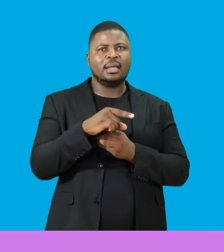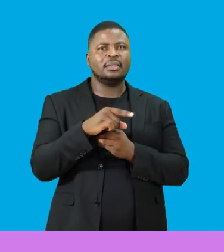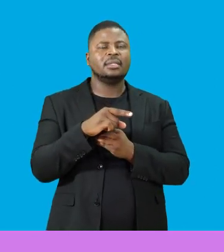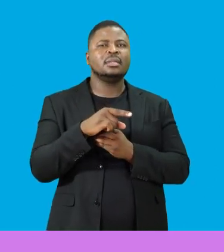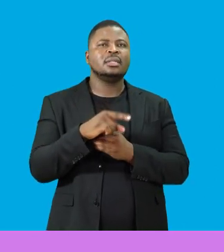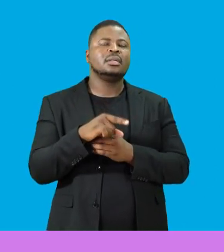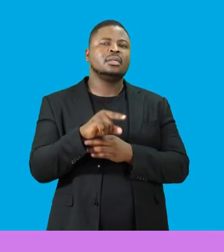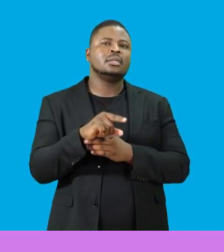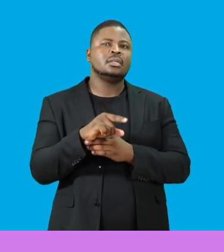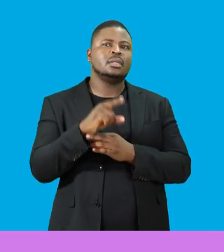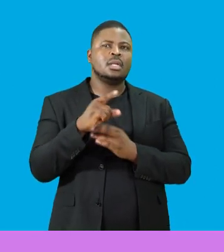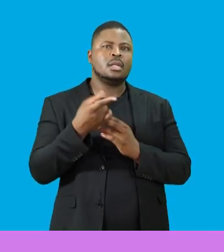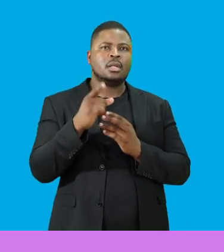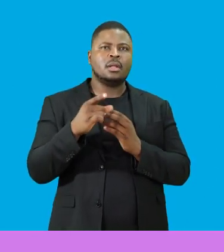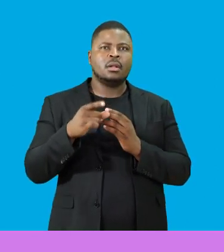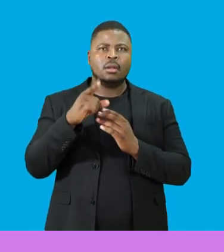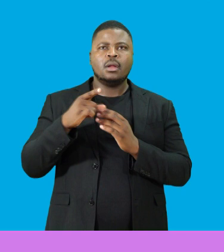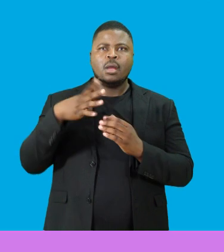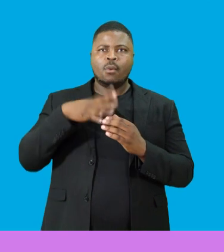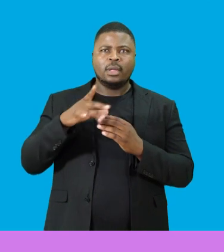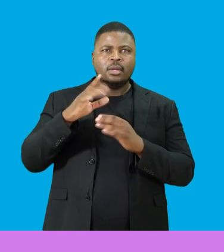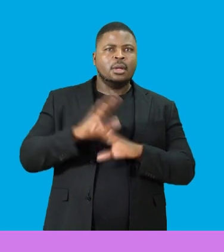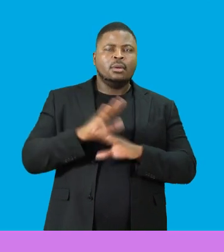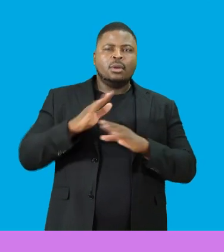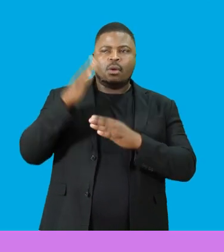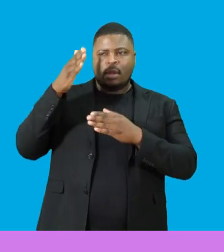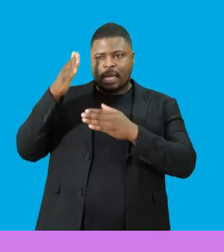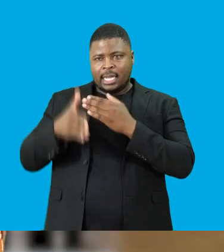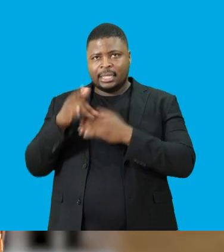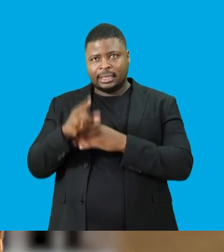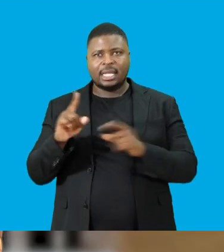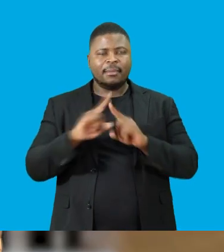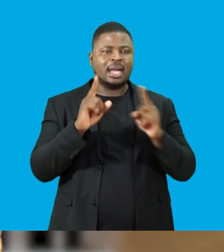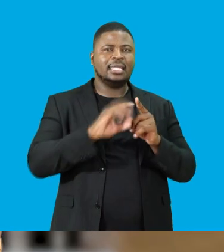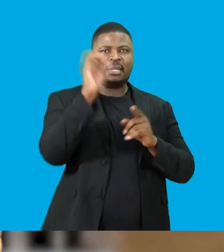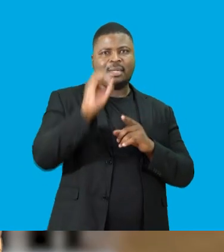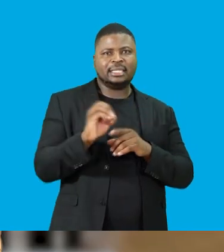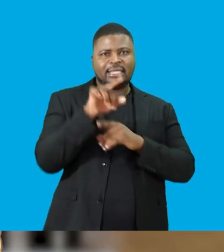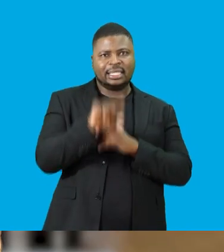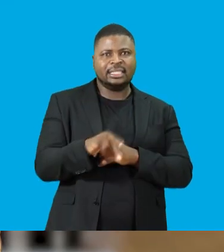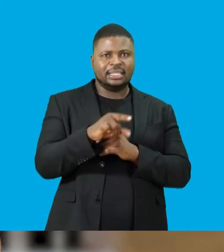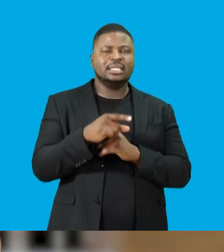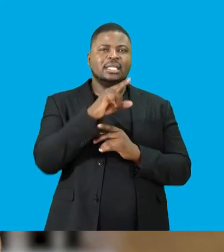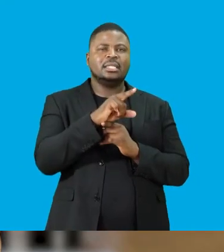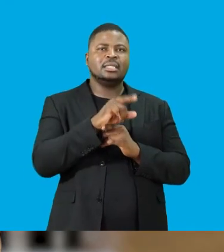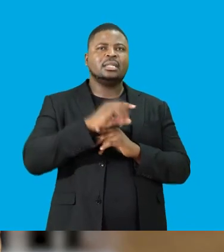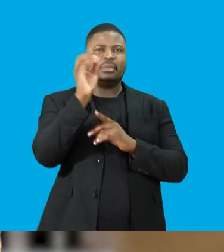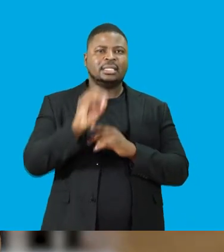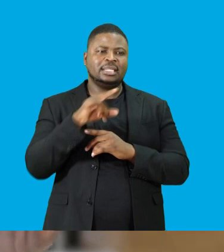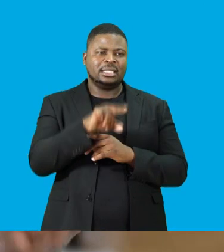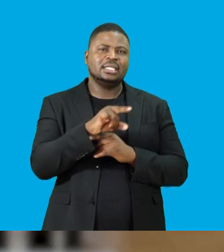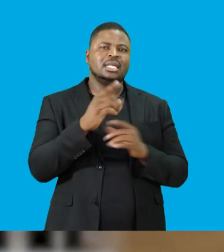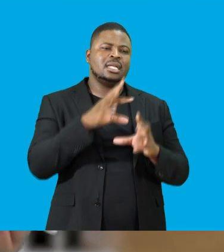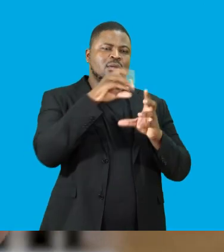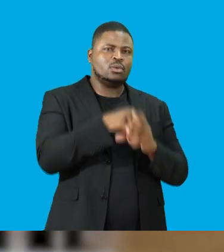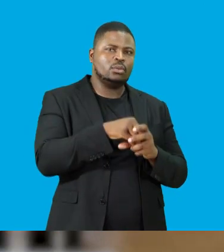subtracting that discount at the end, especially if they want the discounted amount. The percentage increase and decrease application. Percentage increase,